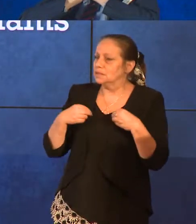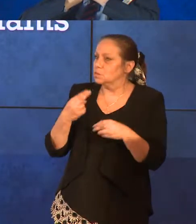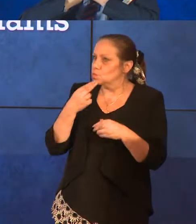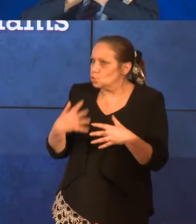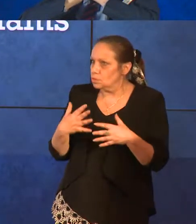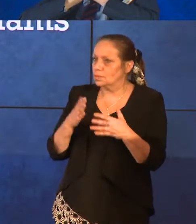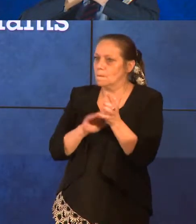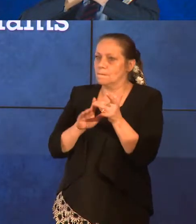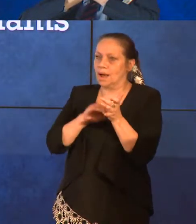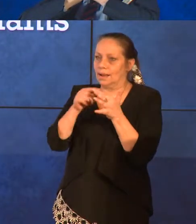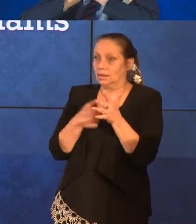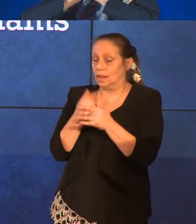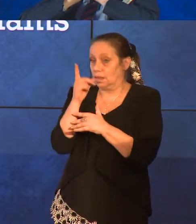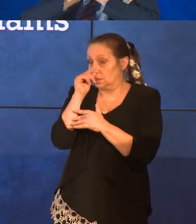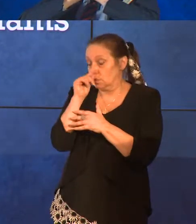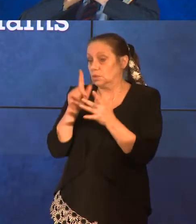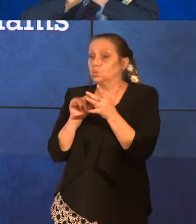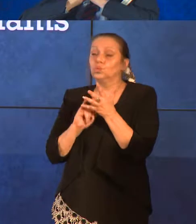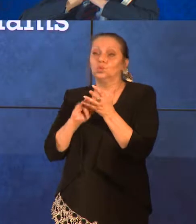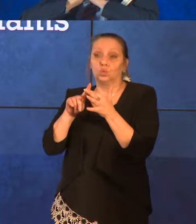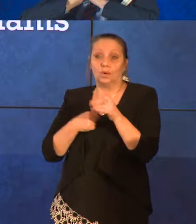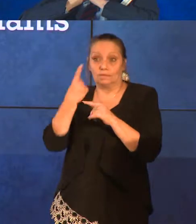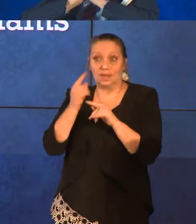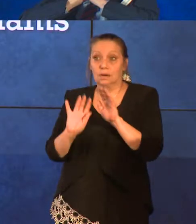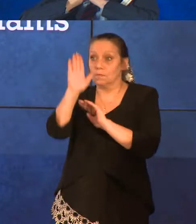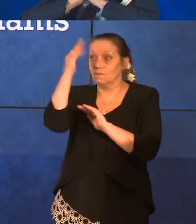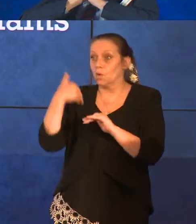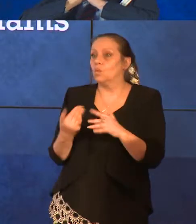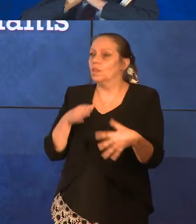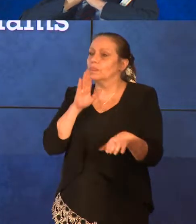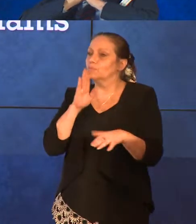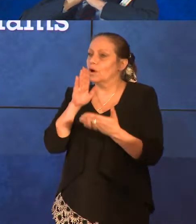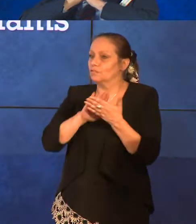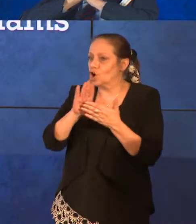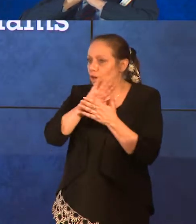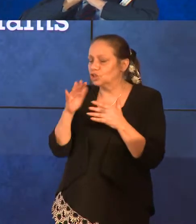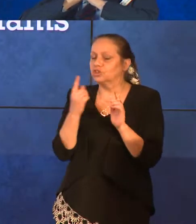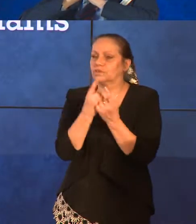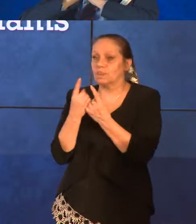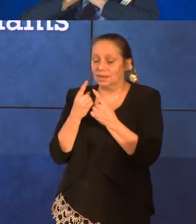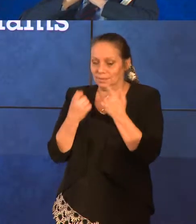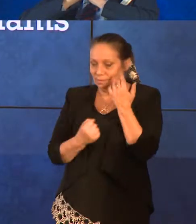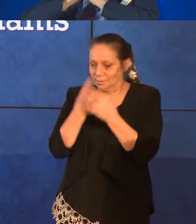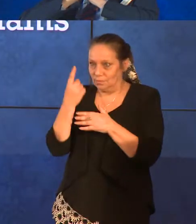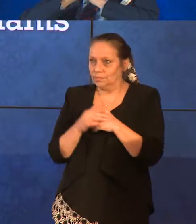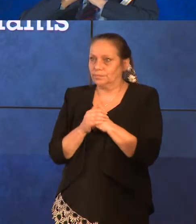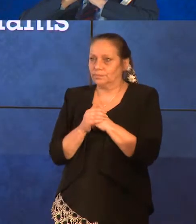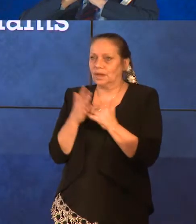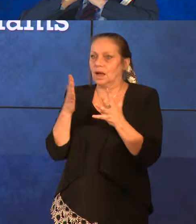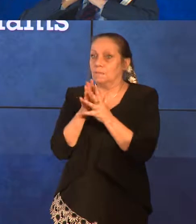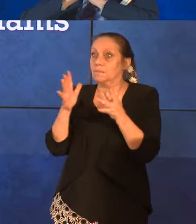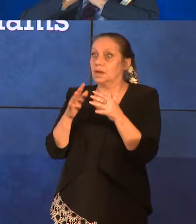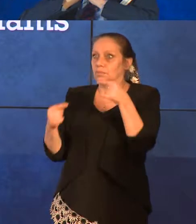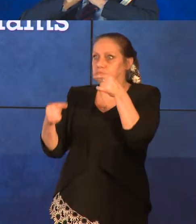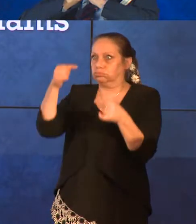issue. We've seen it in the past with private colleges and things like that when there was vet fee help. There was a big controversy with